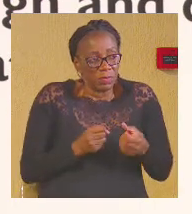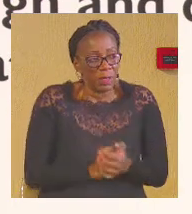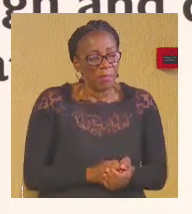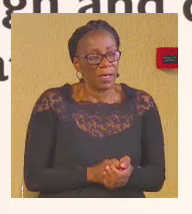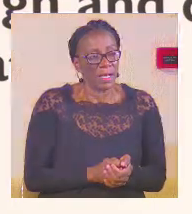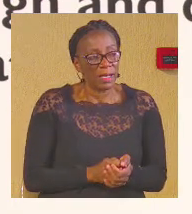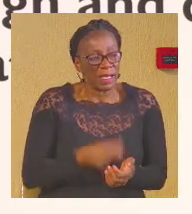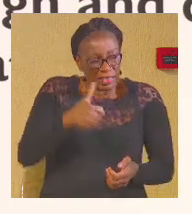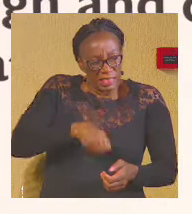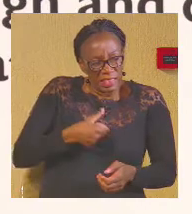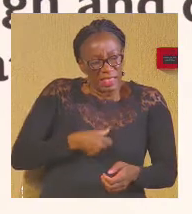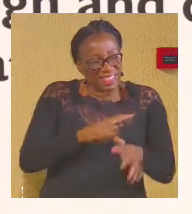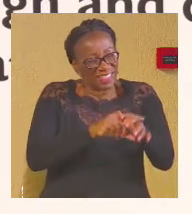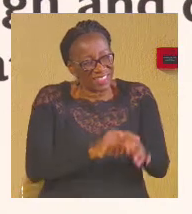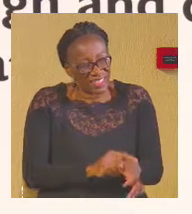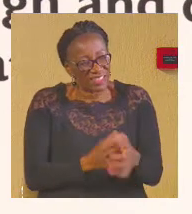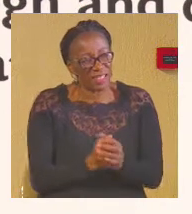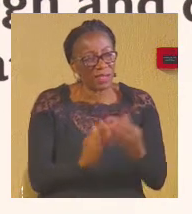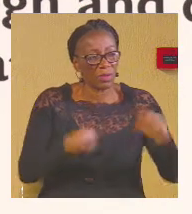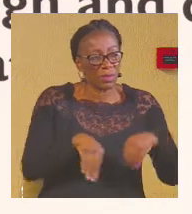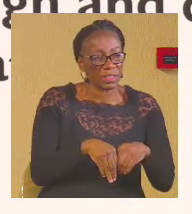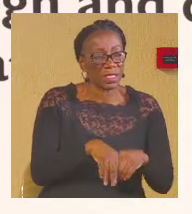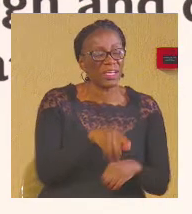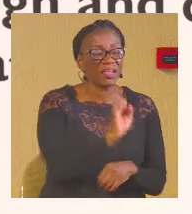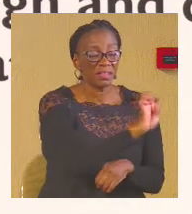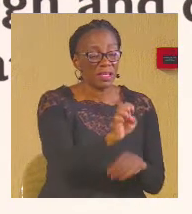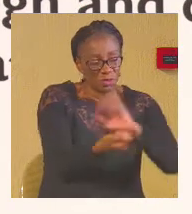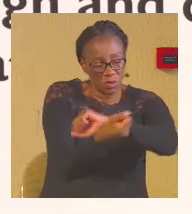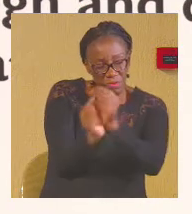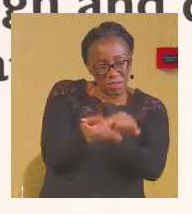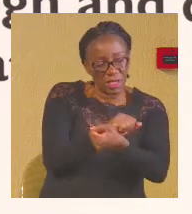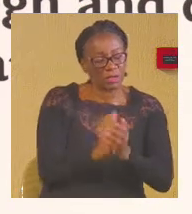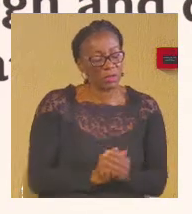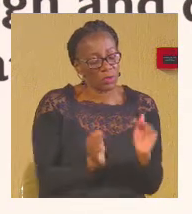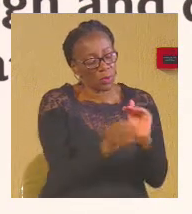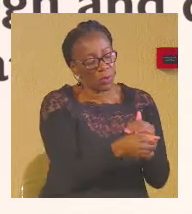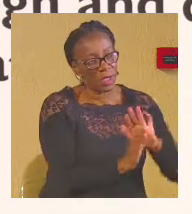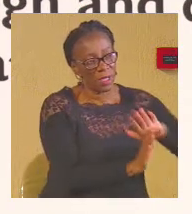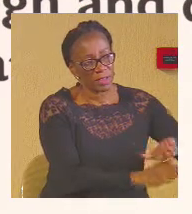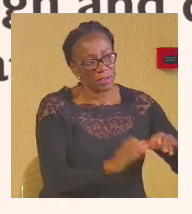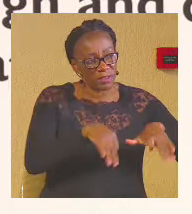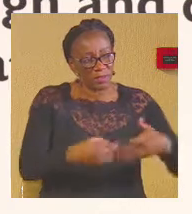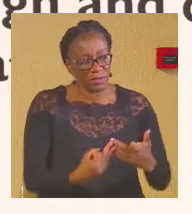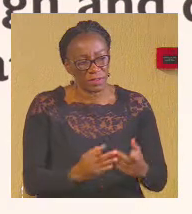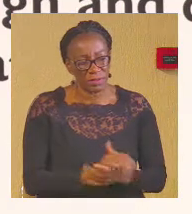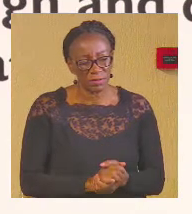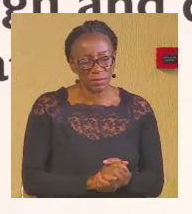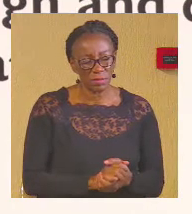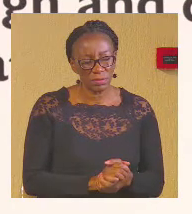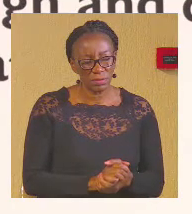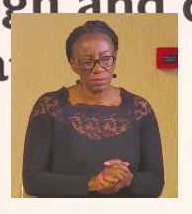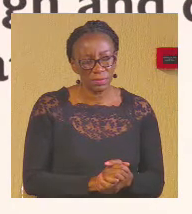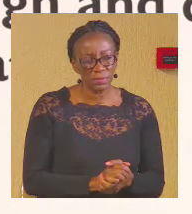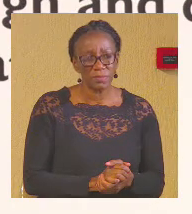number of bungalows which can be converted into isolation facilities. Similarly, we're also looking at Nyangana Hospital to